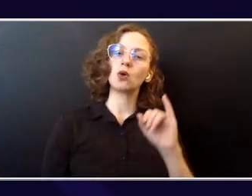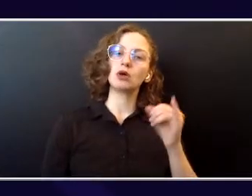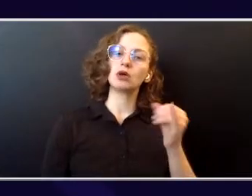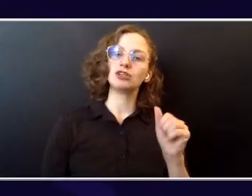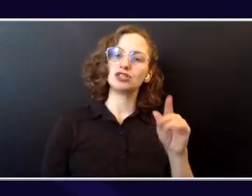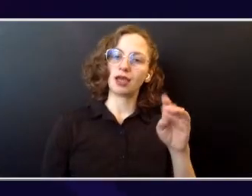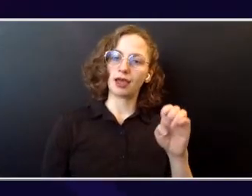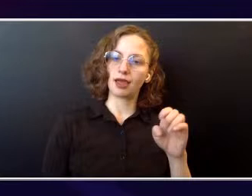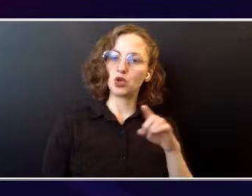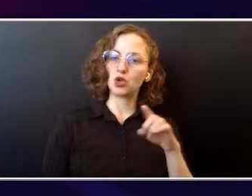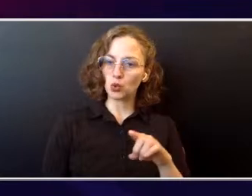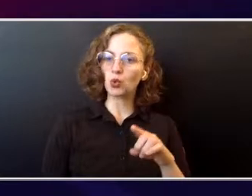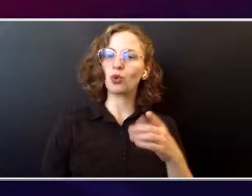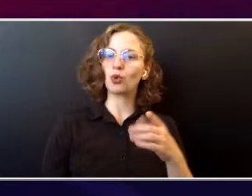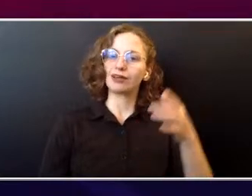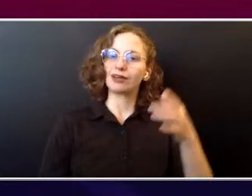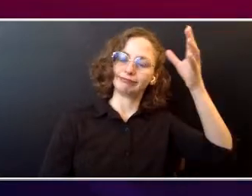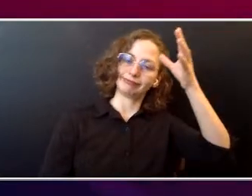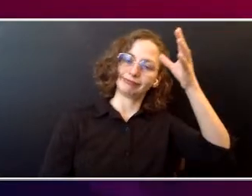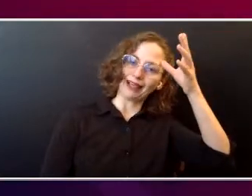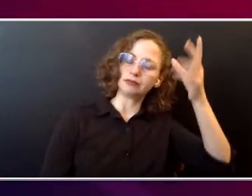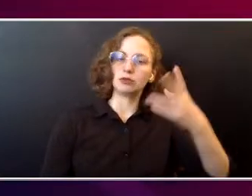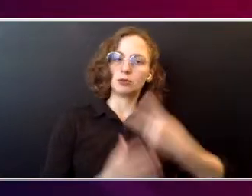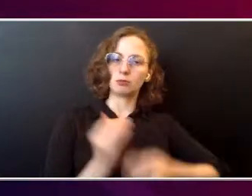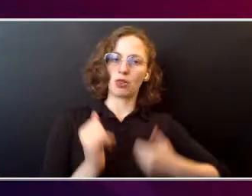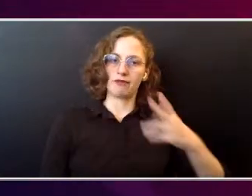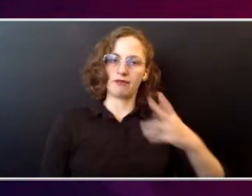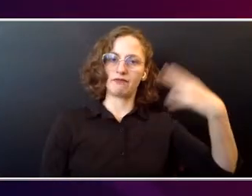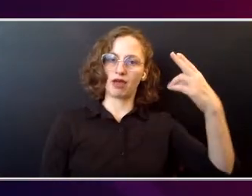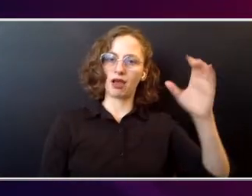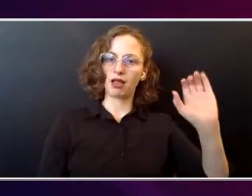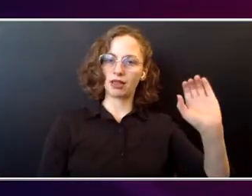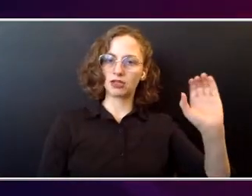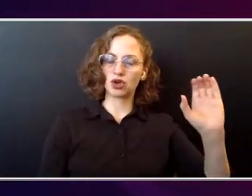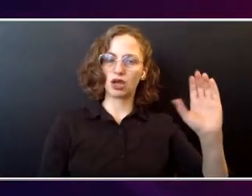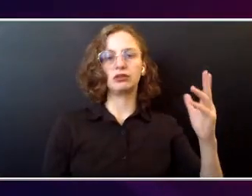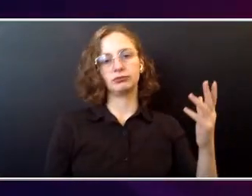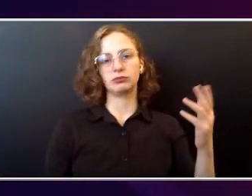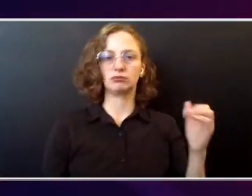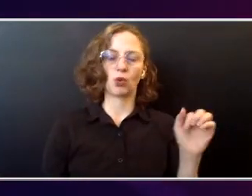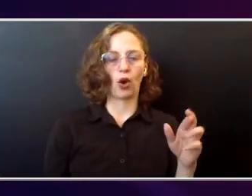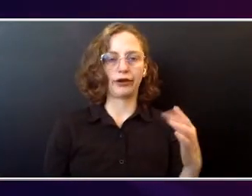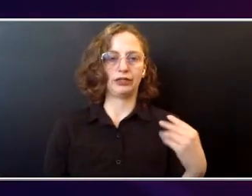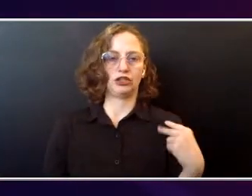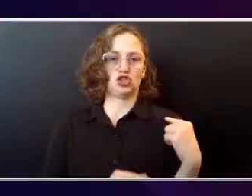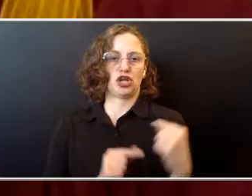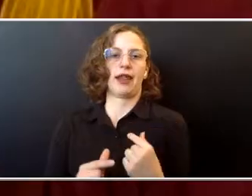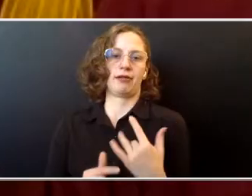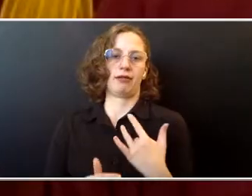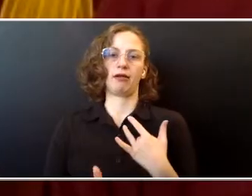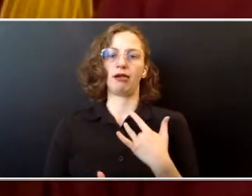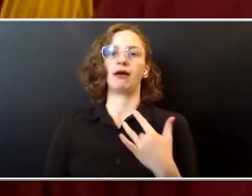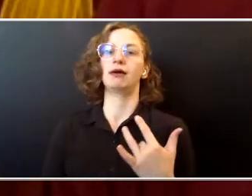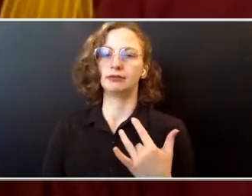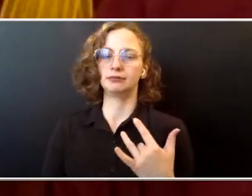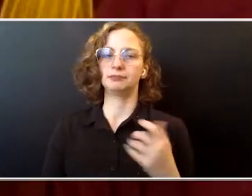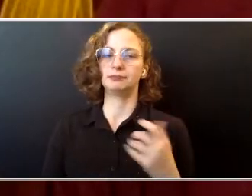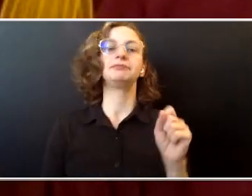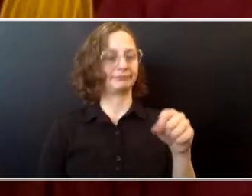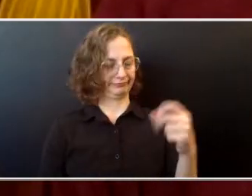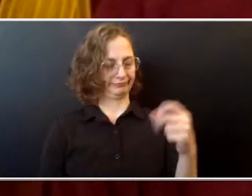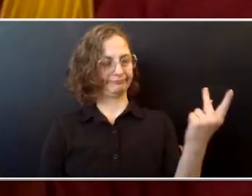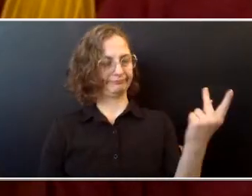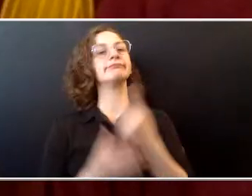high cholesterol, correct? Or you're genetically predisposed to having that? Yes, we both have high